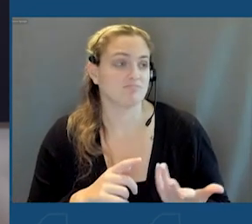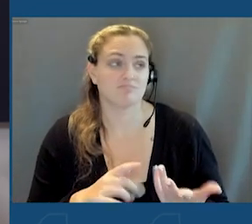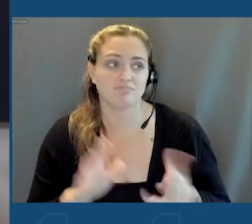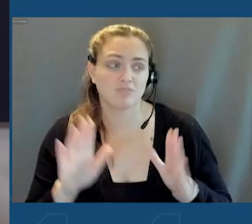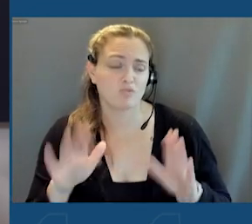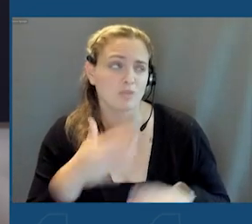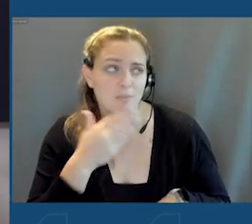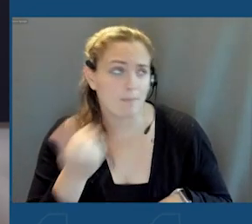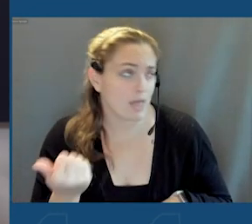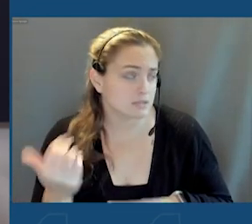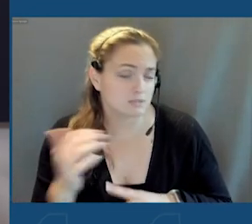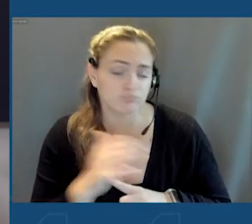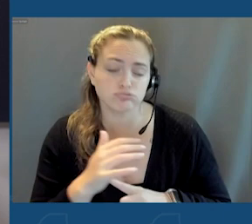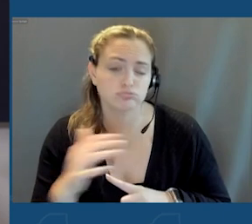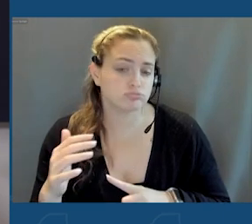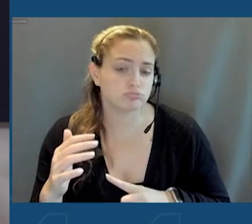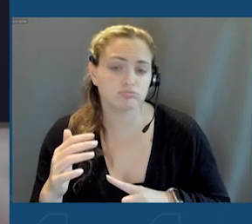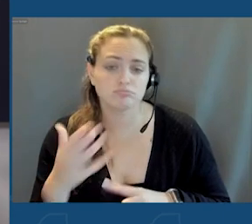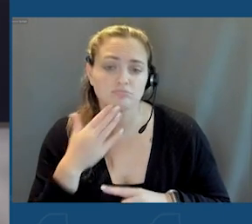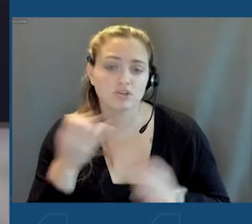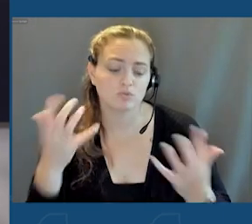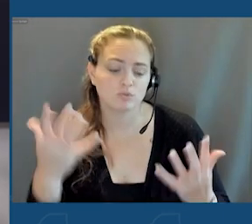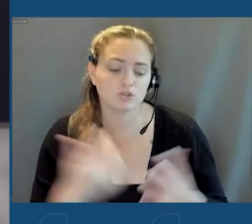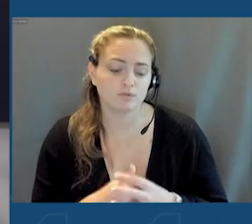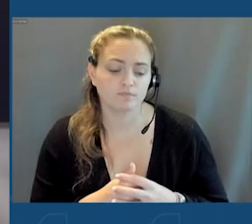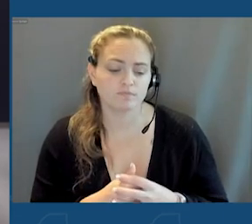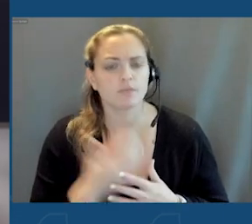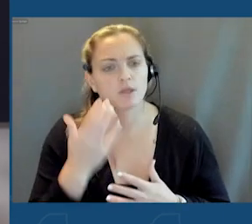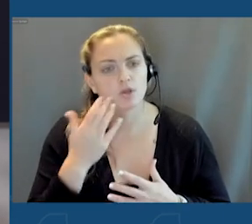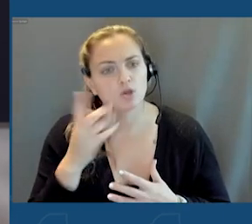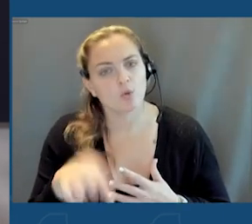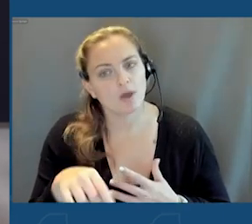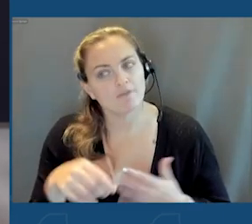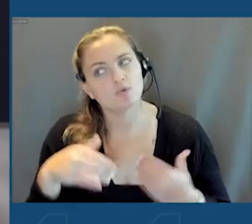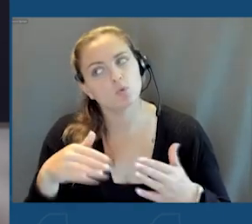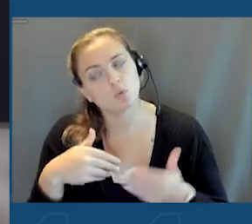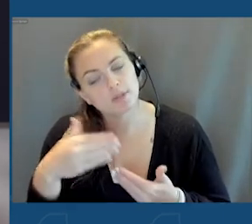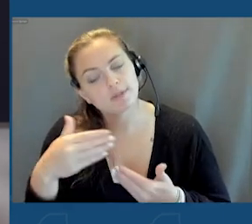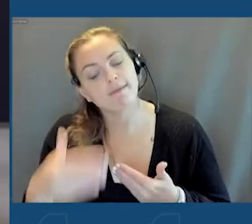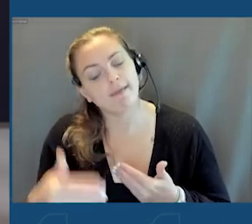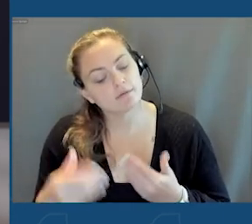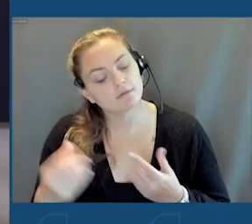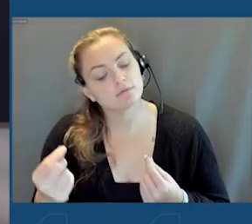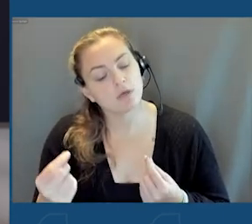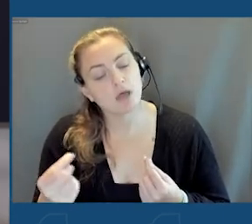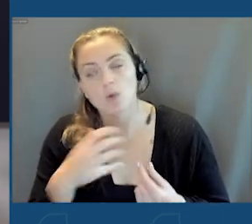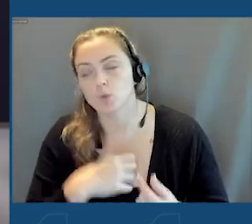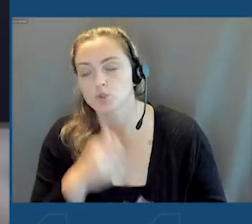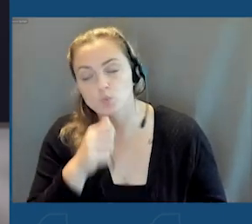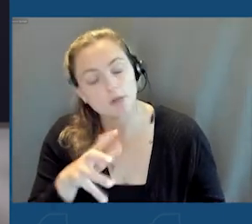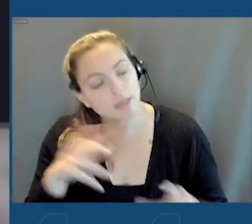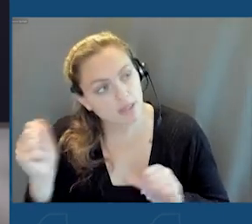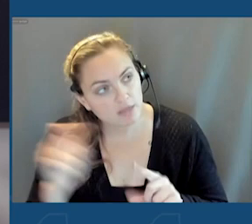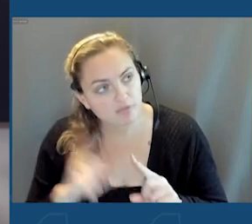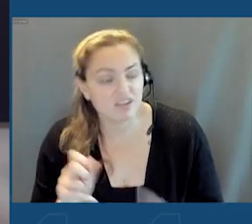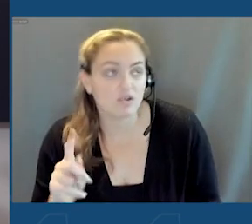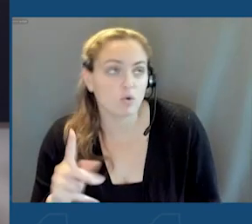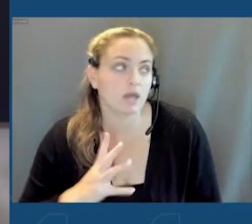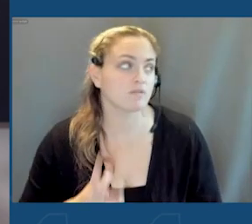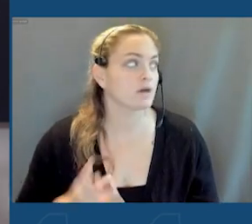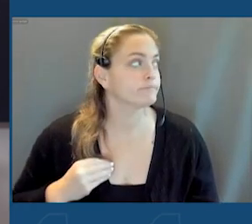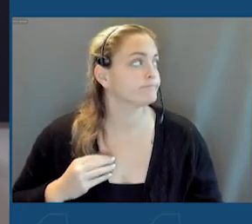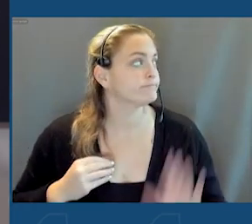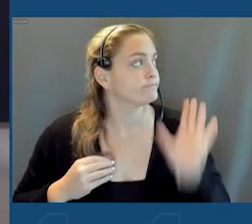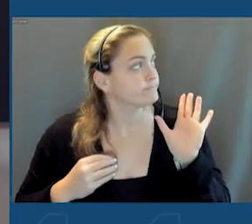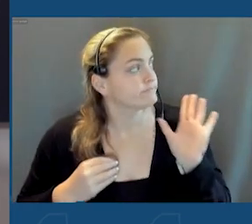best. Just thank you so much. I know you got to go on to your next step. I wish you wouldn't, but okay. I've accepted it. I've